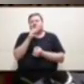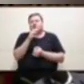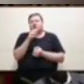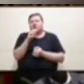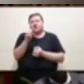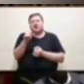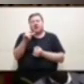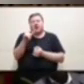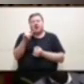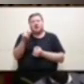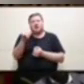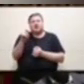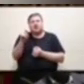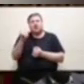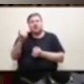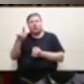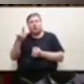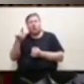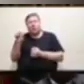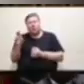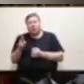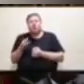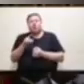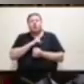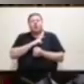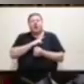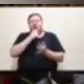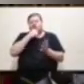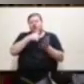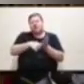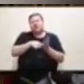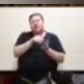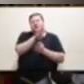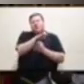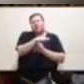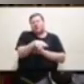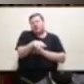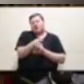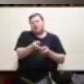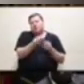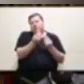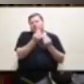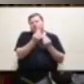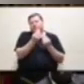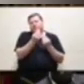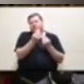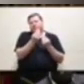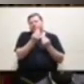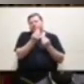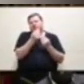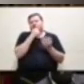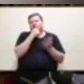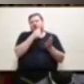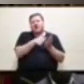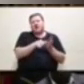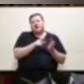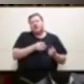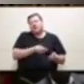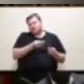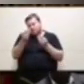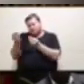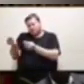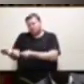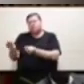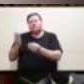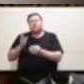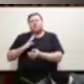because the letter was on the 14th. I received the letter on the 14th, and then I had to take the letter to council